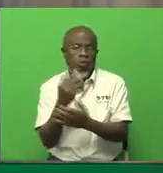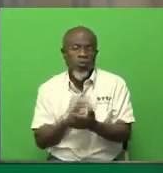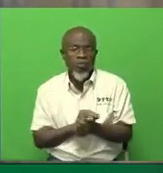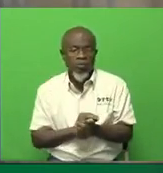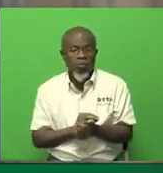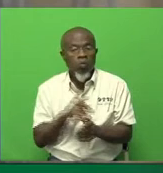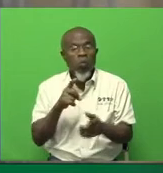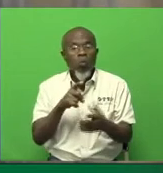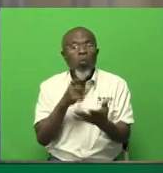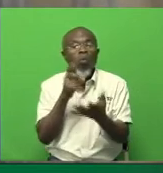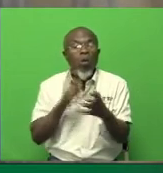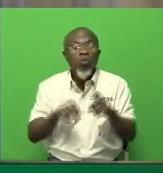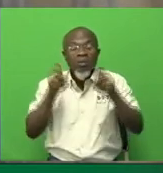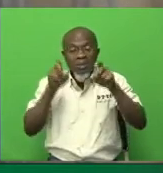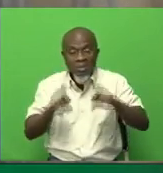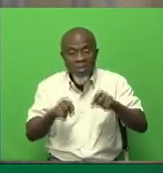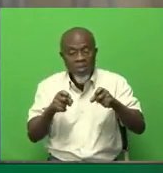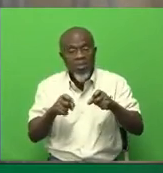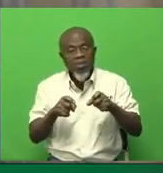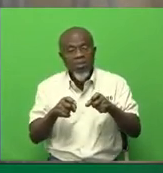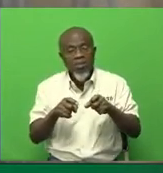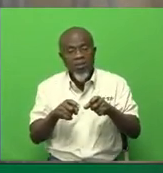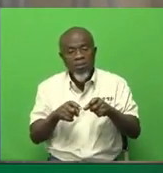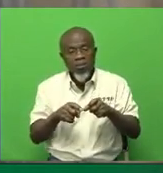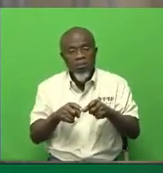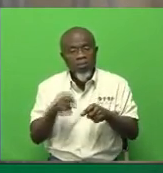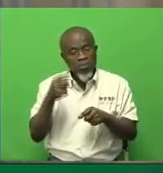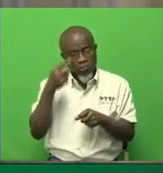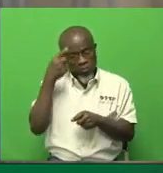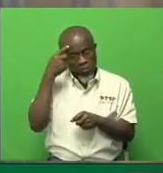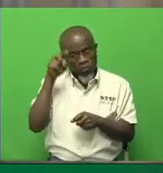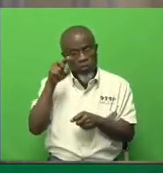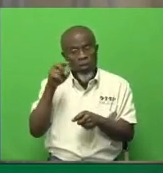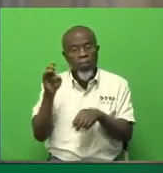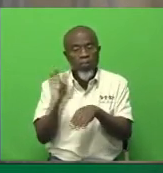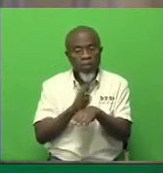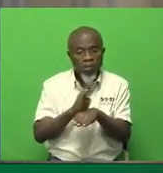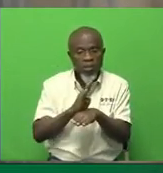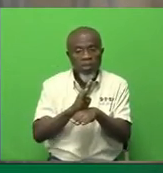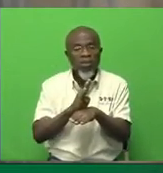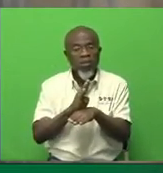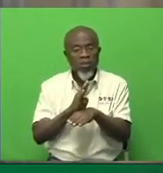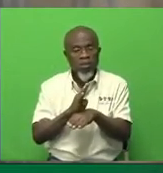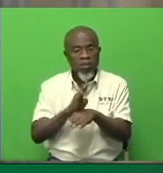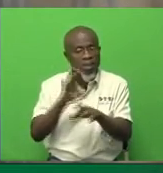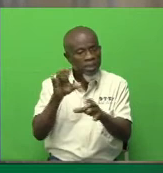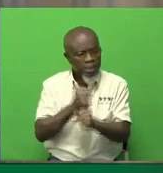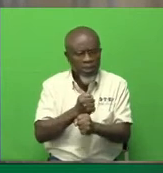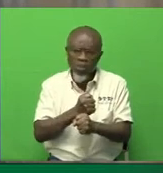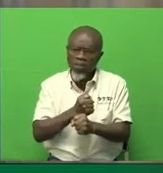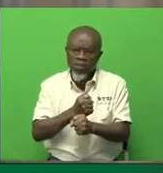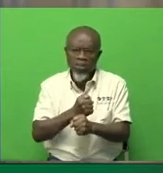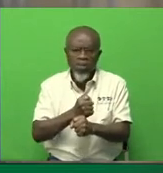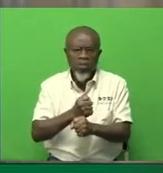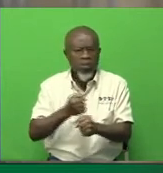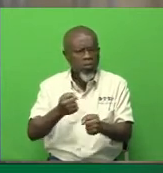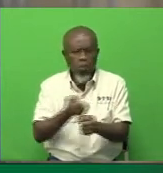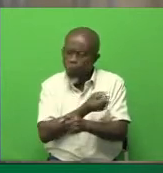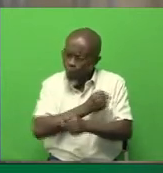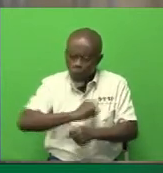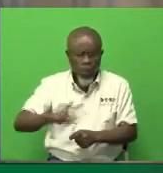reliable process whereby businesses can receive their vat refunds on time this is no science